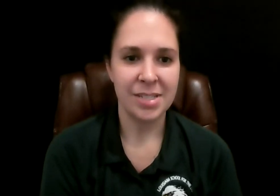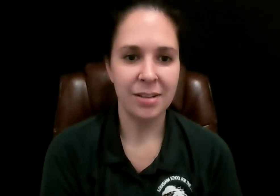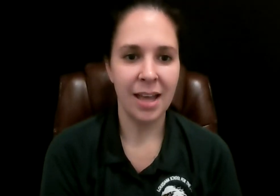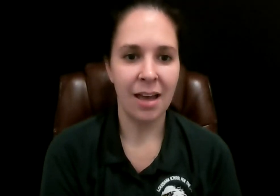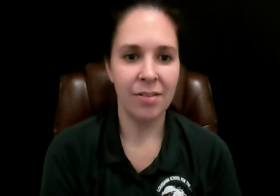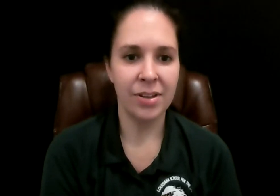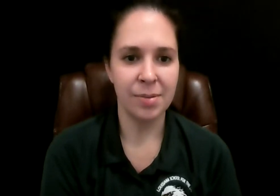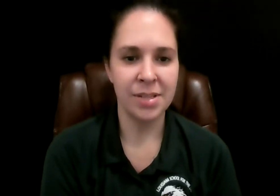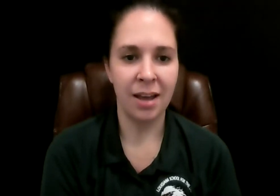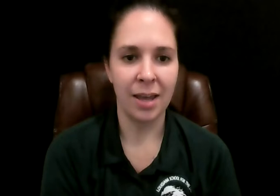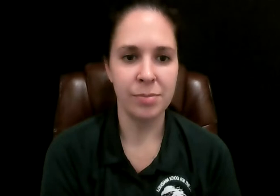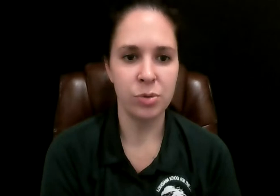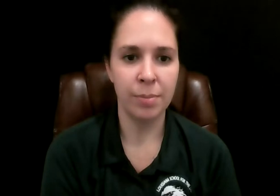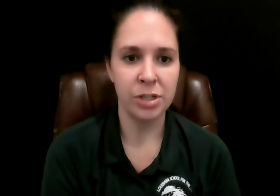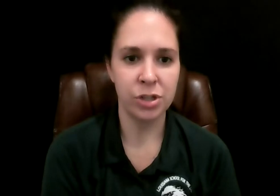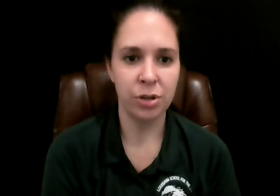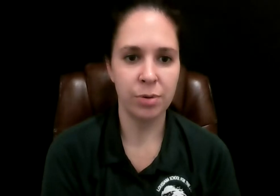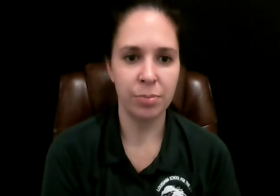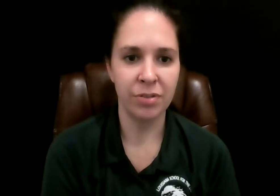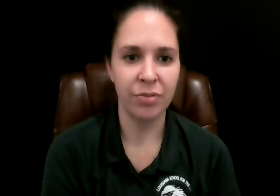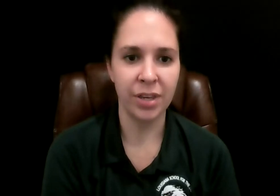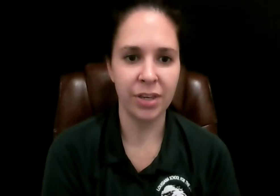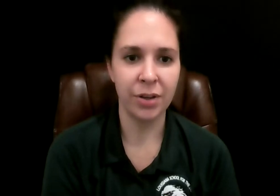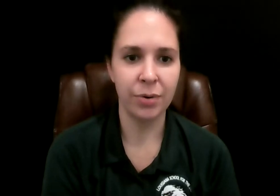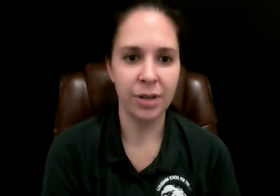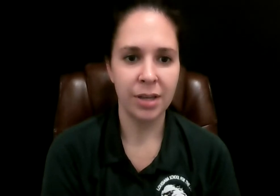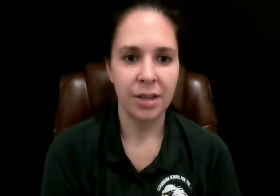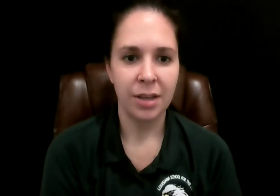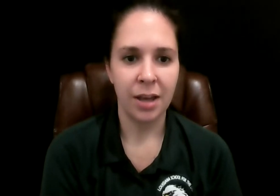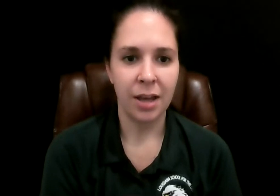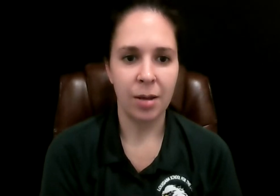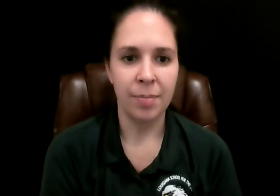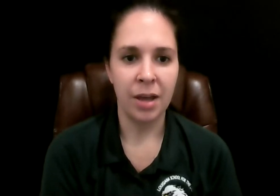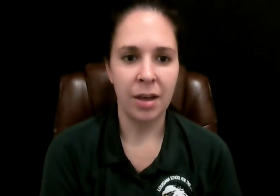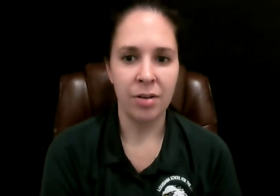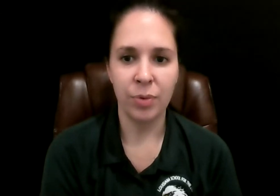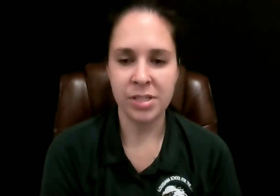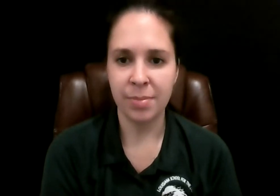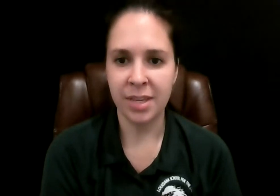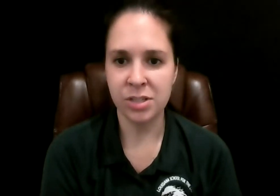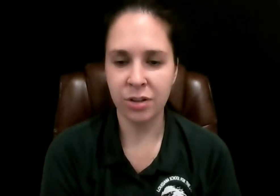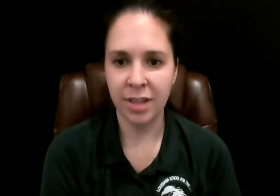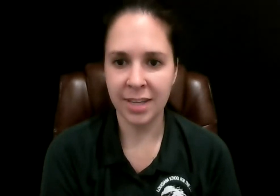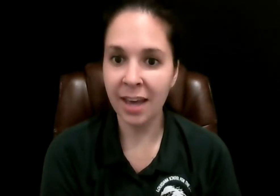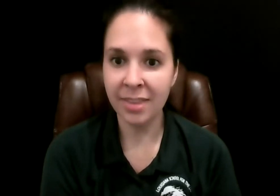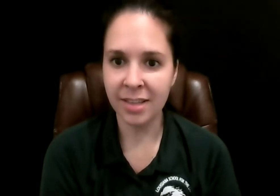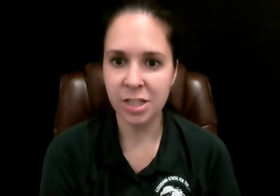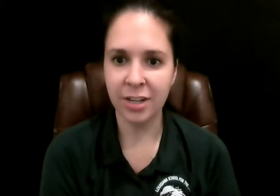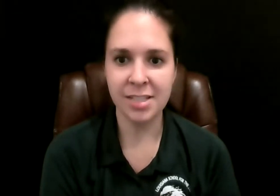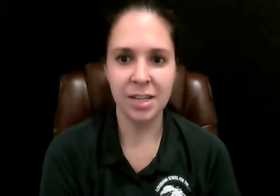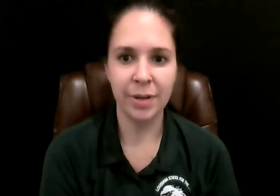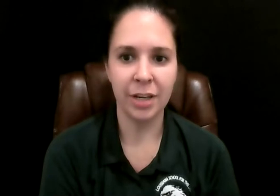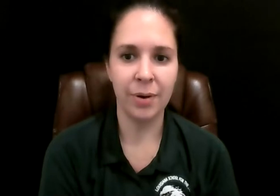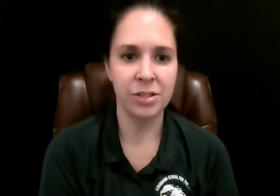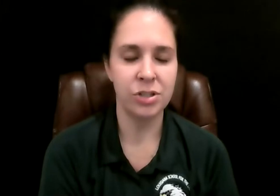And we still have some time. Do you want me to show you a brief video of what some things look like? Yeah, I think that's a